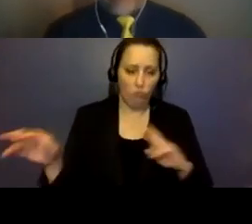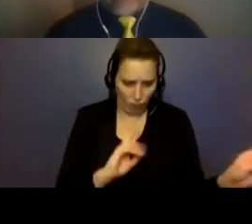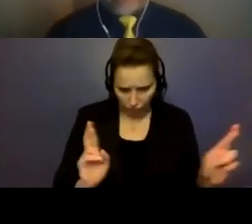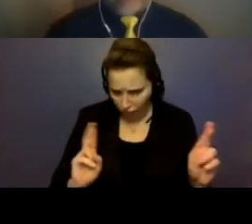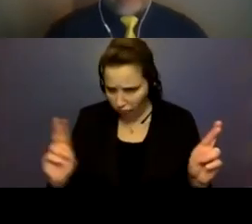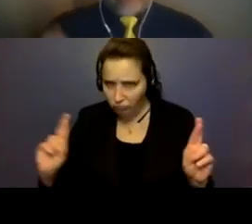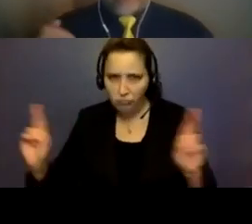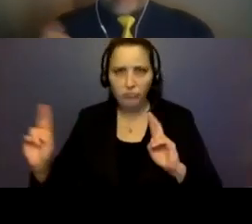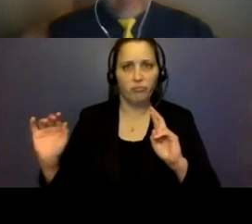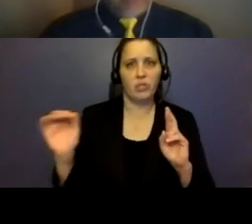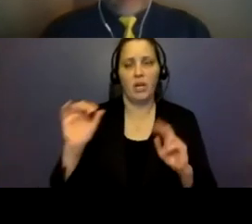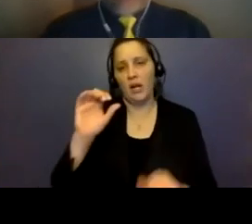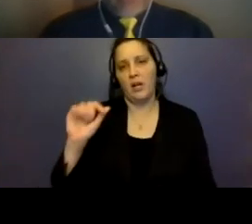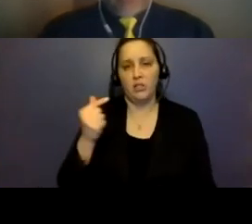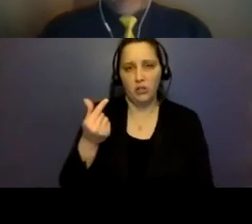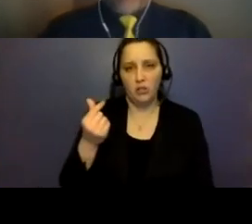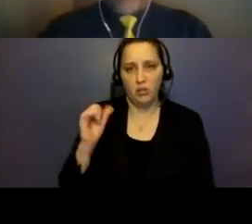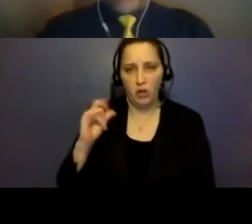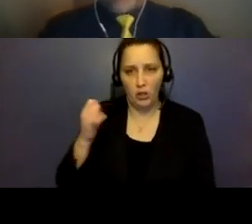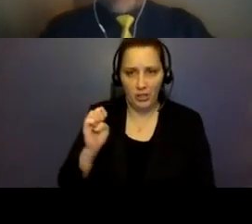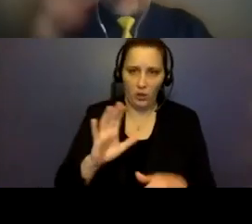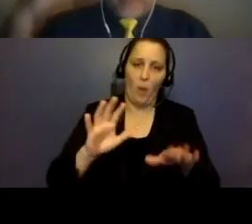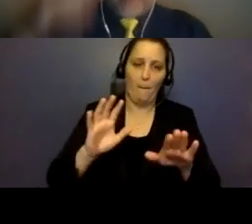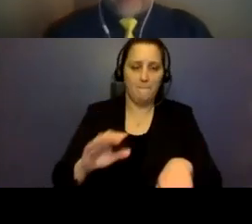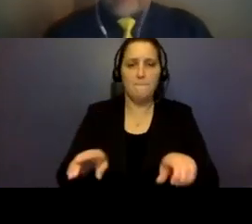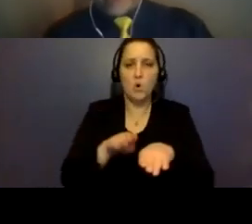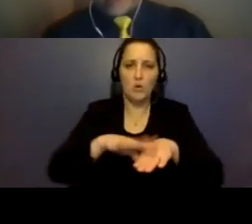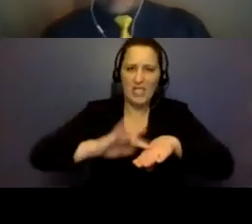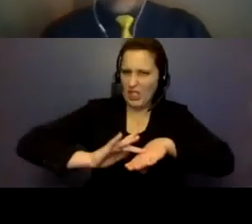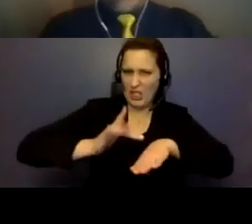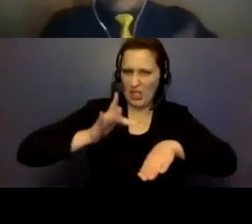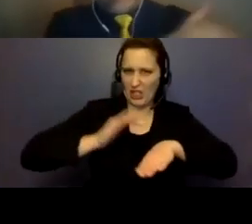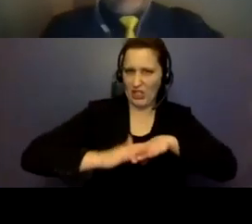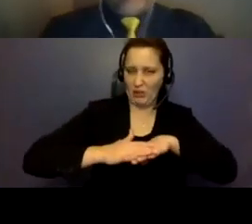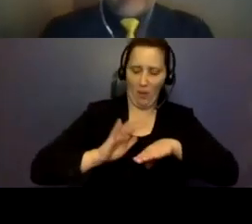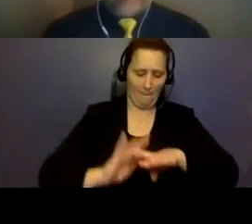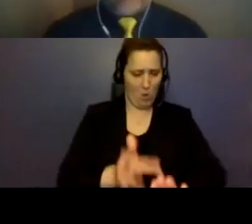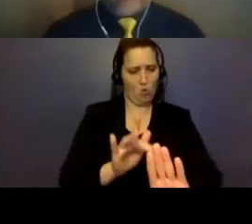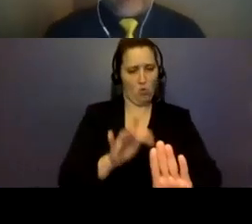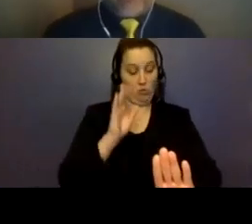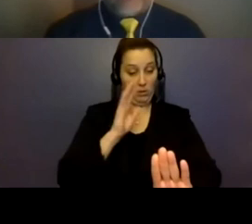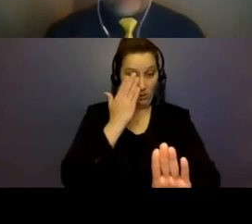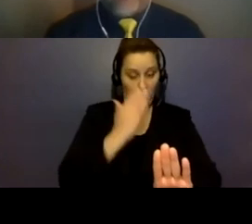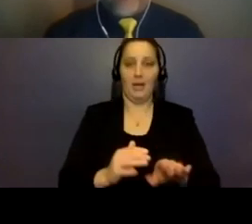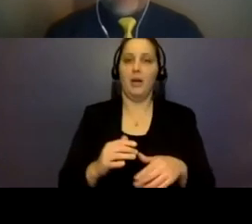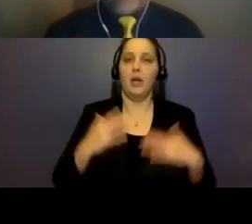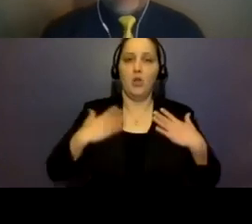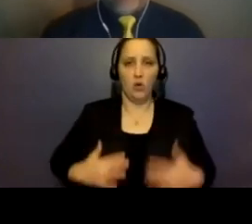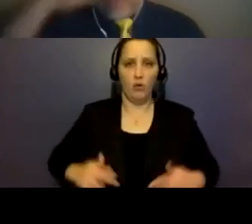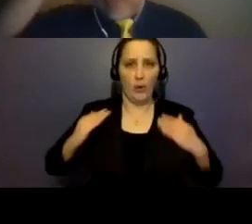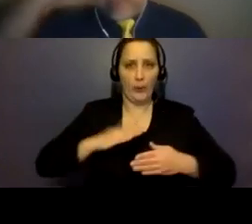here, Sergeant Guevara, I mean, shiny boots, back when you shine boots, super pressed